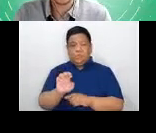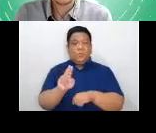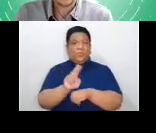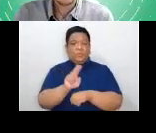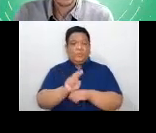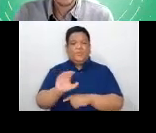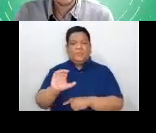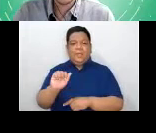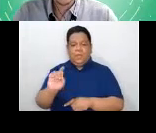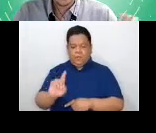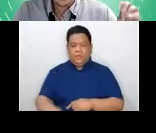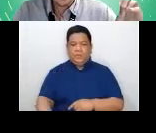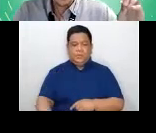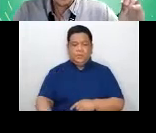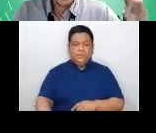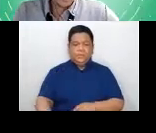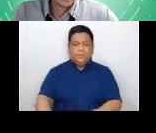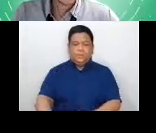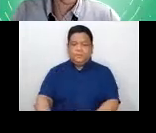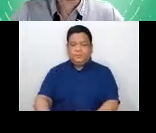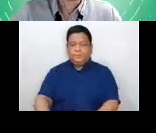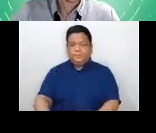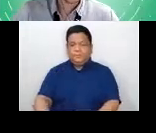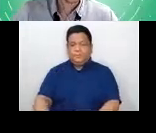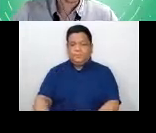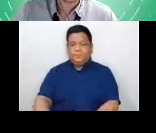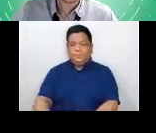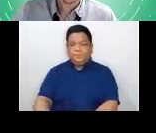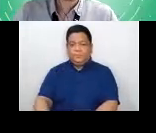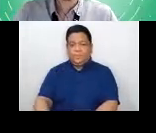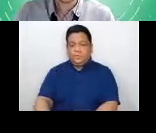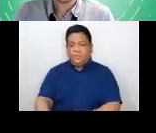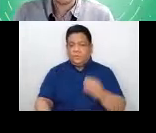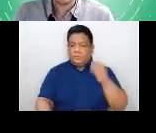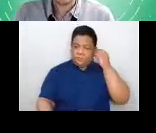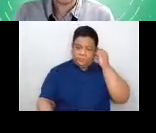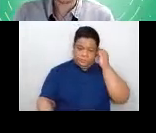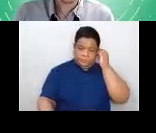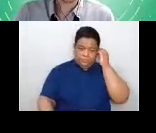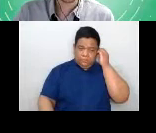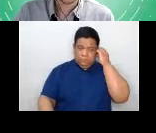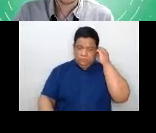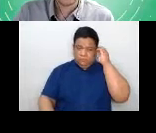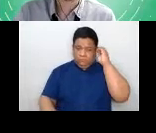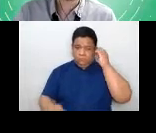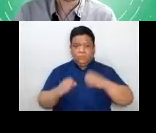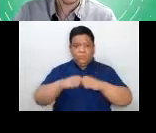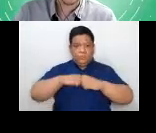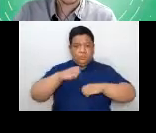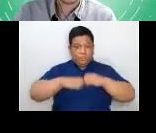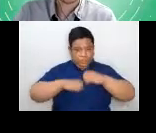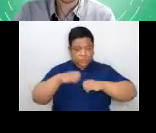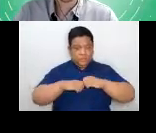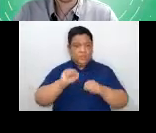cutter. So straying from the obvious, which is engineering applications, you can also look at